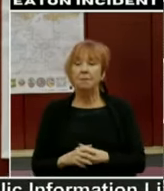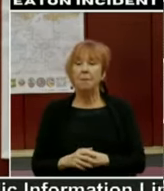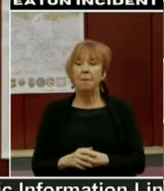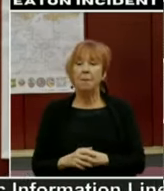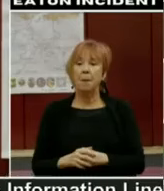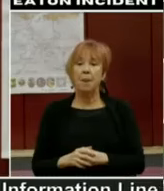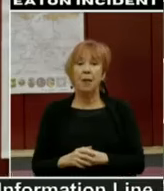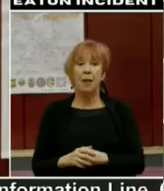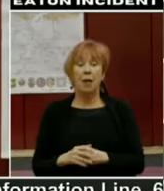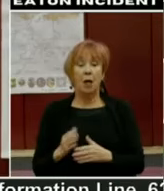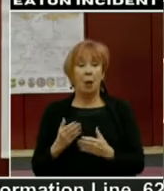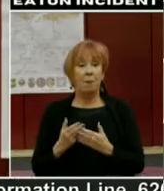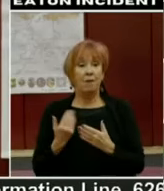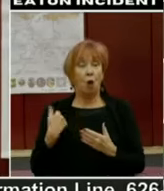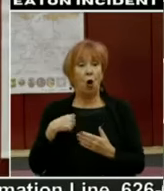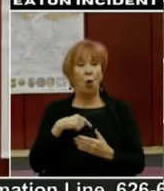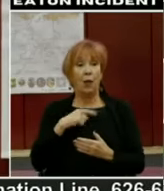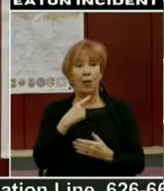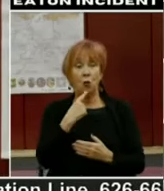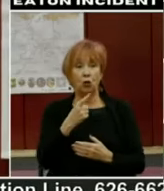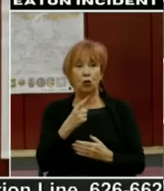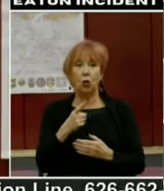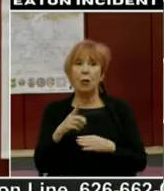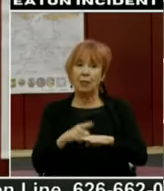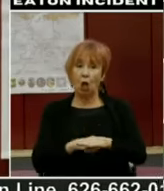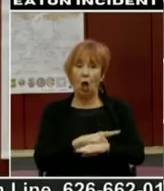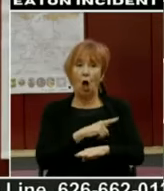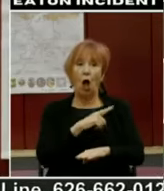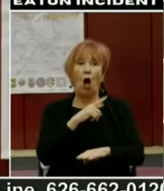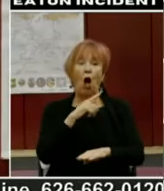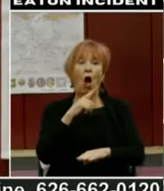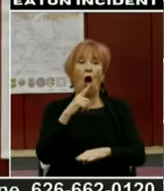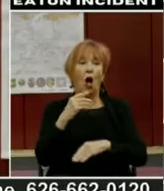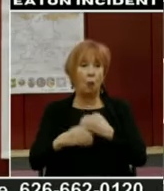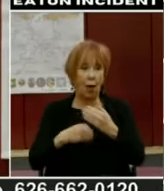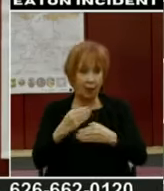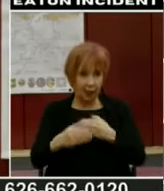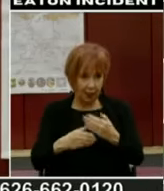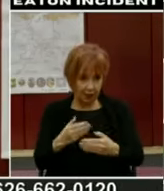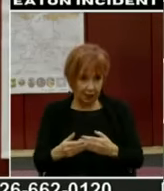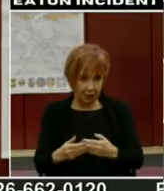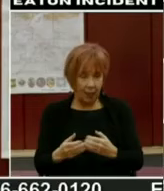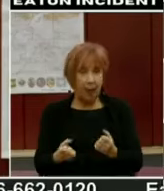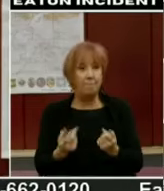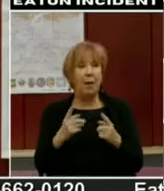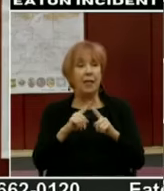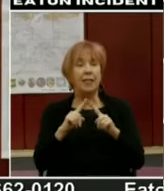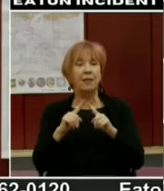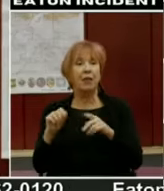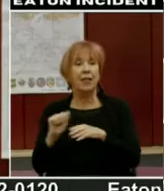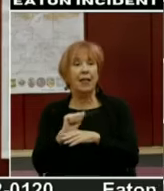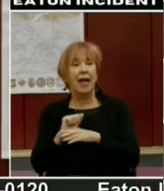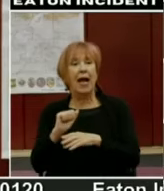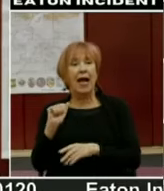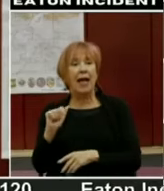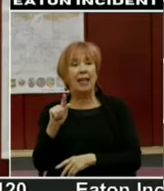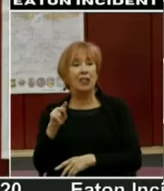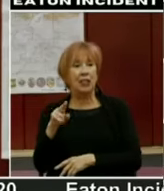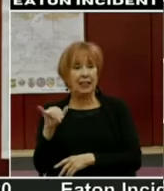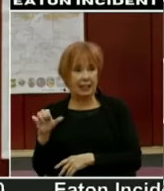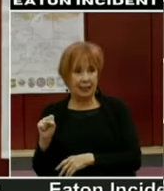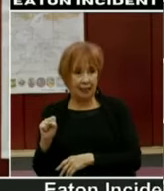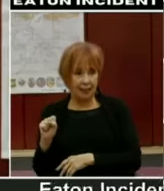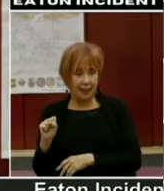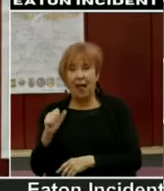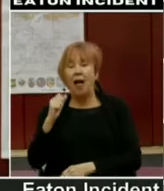As was mentioned earlier, there's a long process involved, and involves a lot of different agencies. They meet, like you said, twice a day. They go out